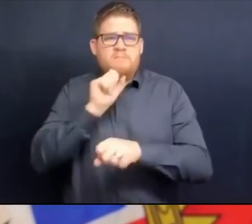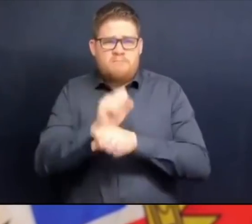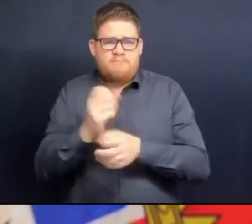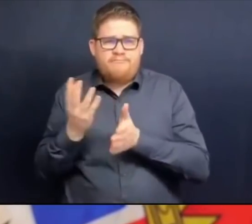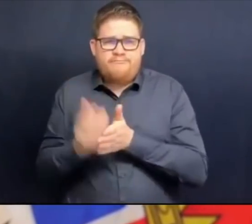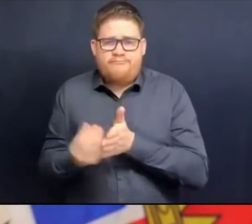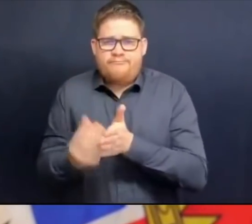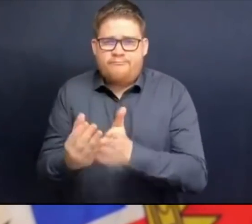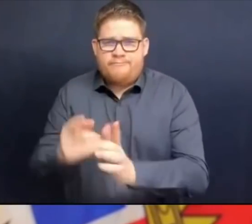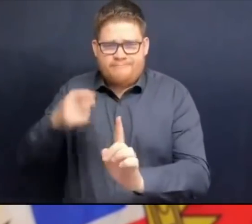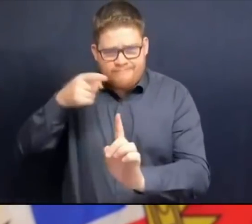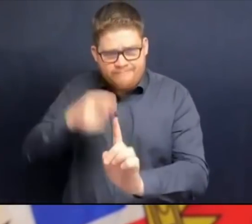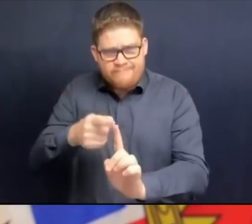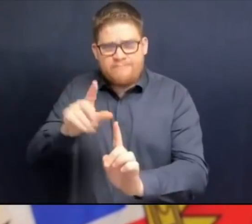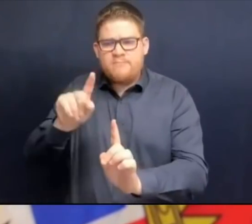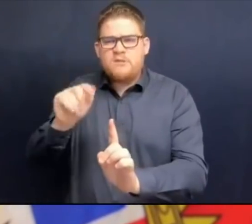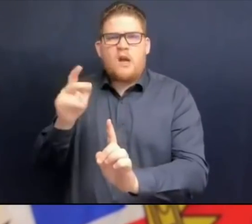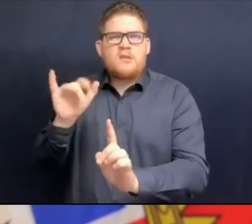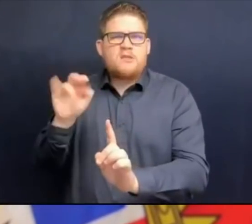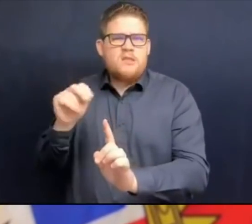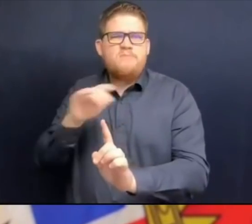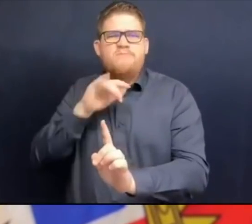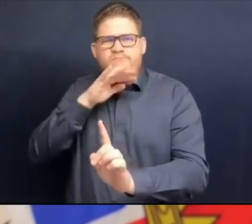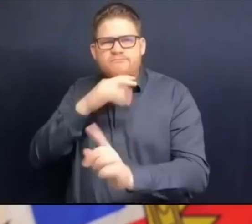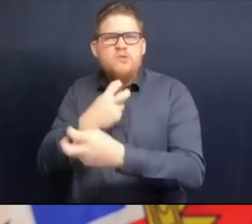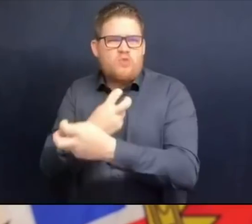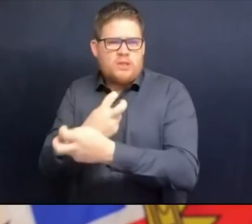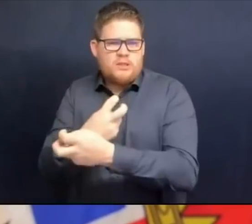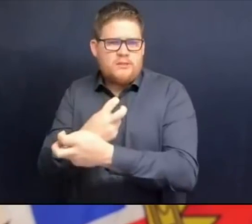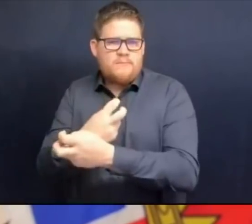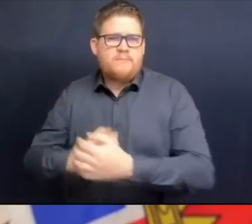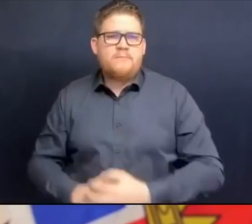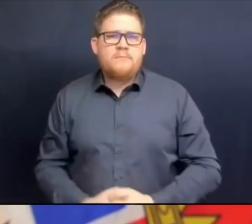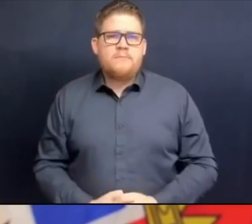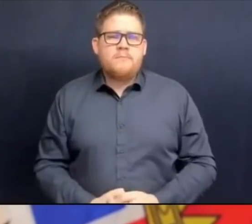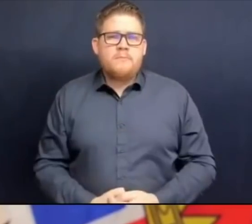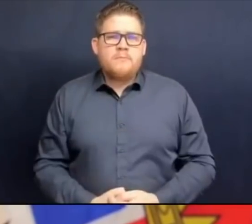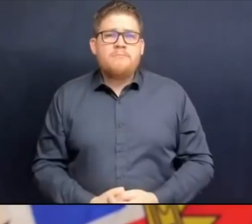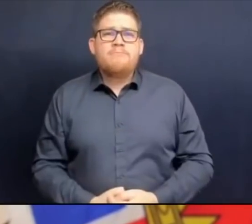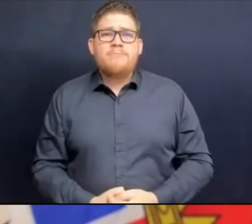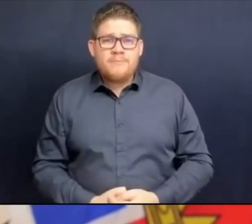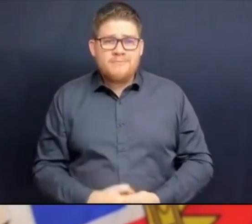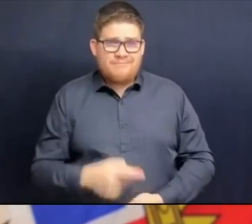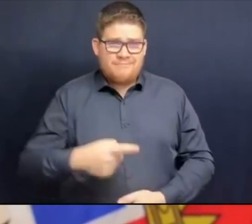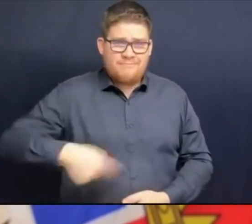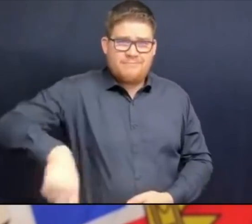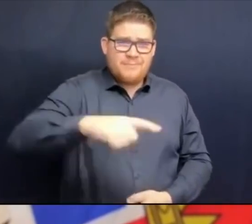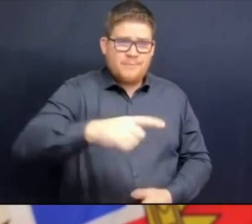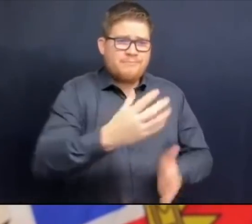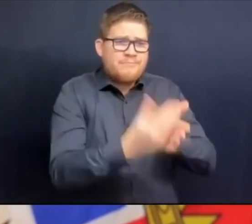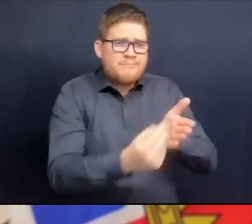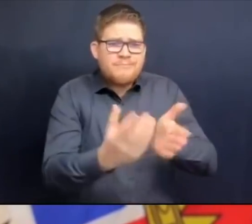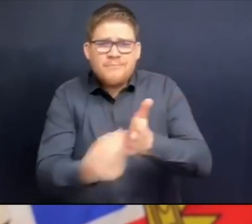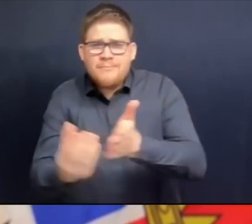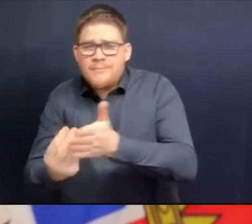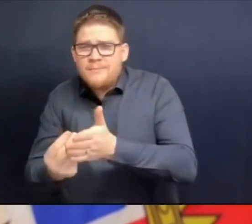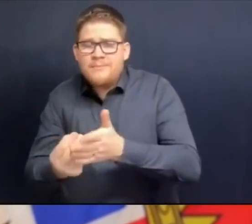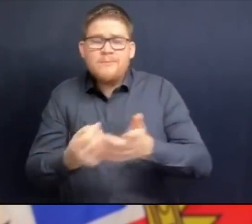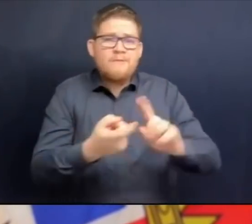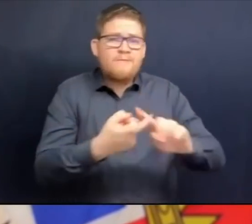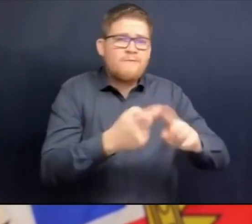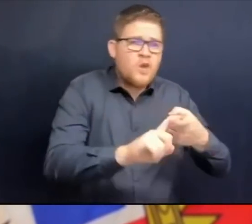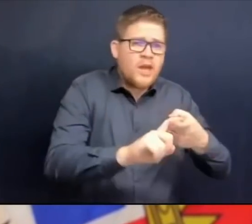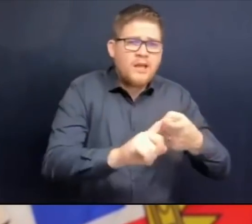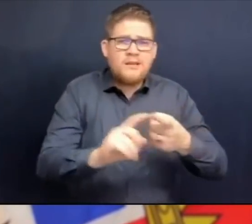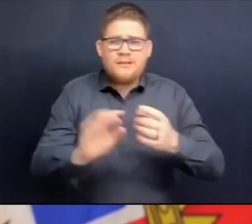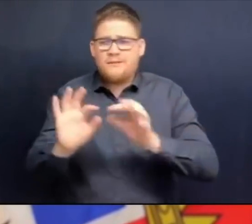2,224 people to toxic drugs last year. These are our brothers, our sisters, our family members, our